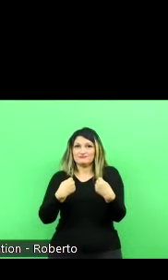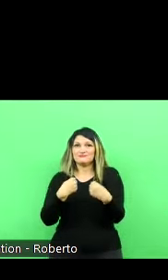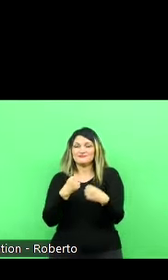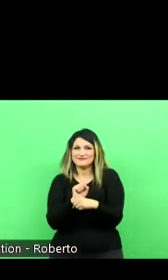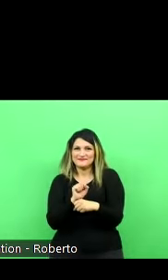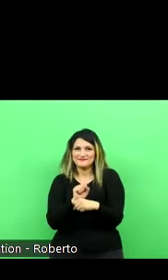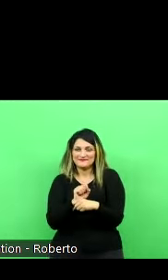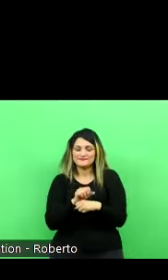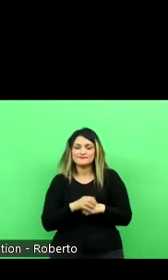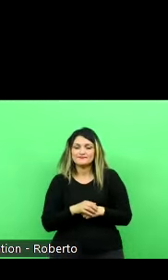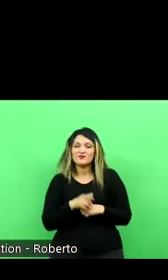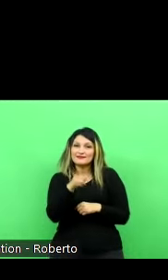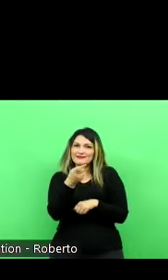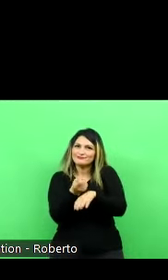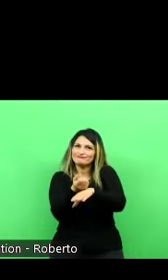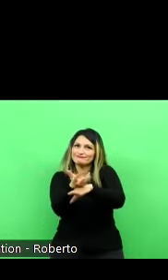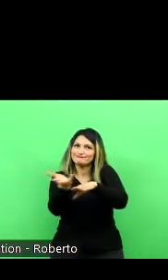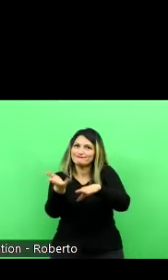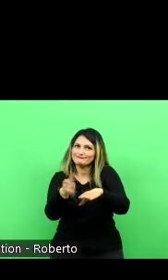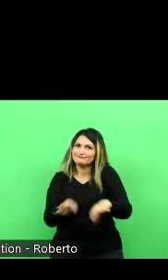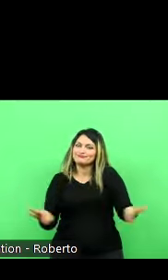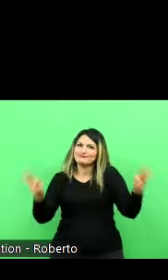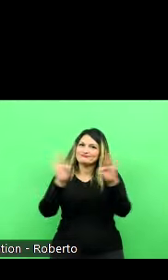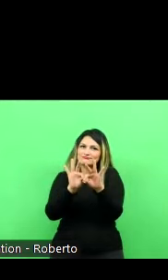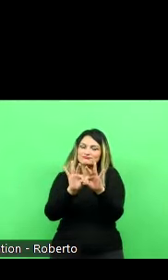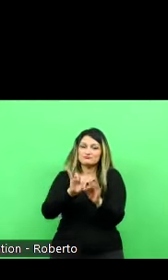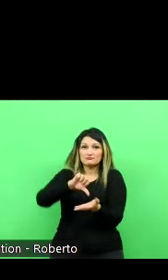So these are the points that I can share